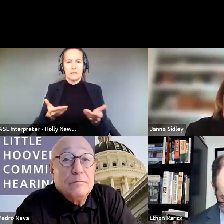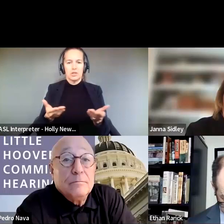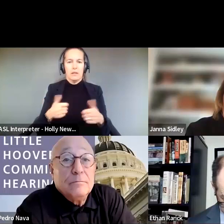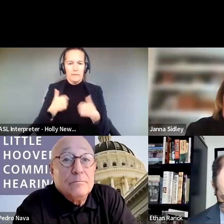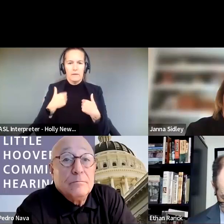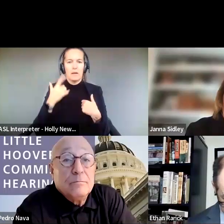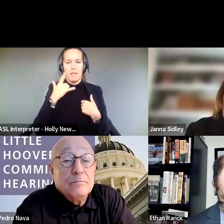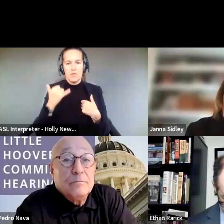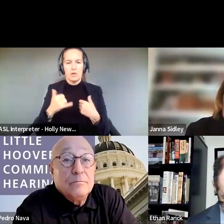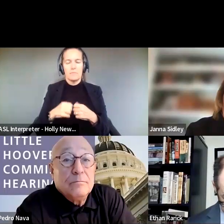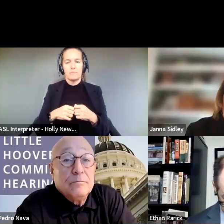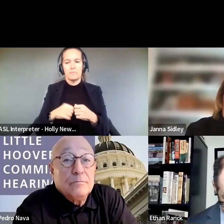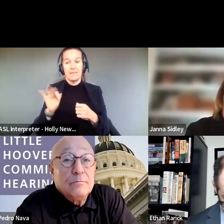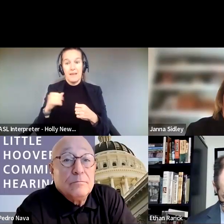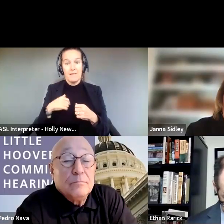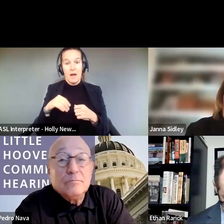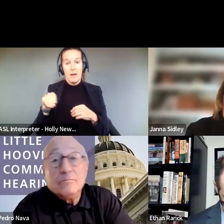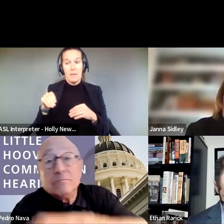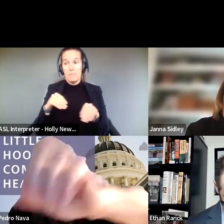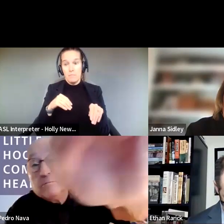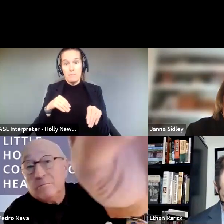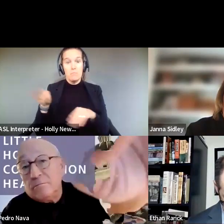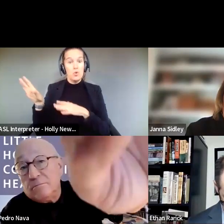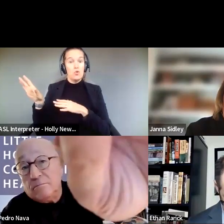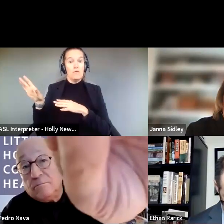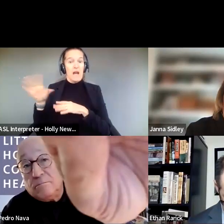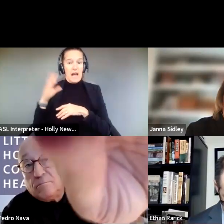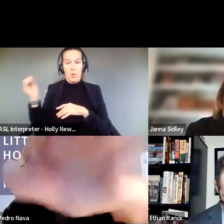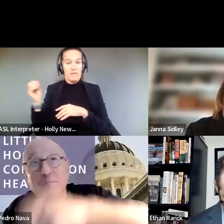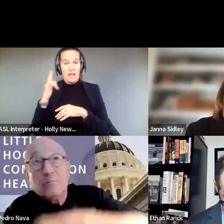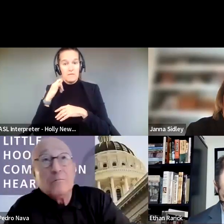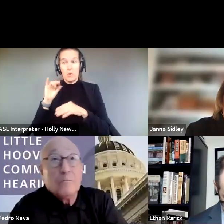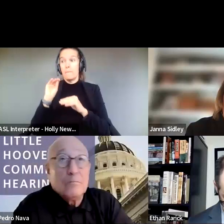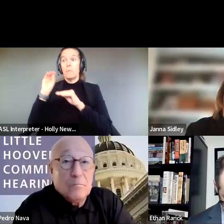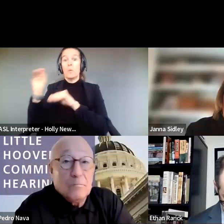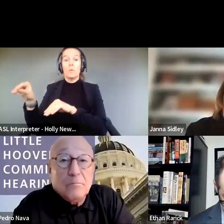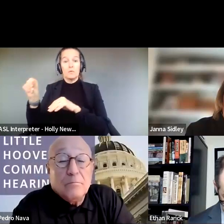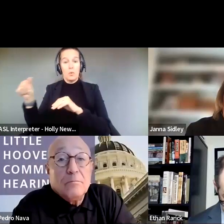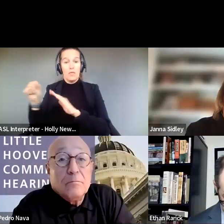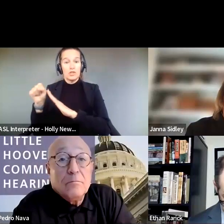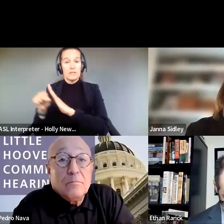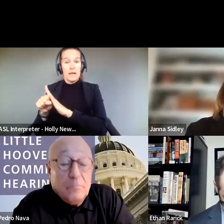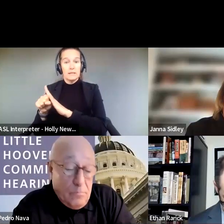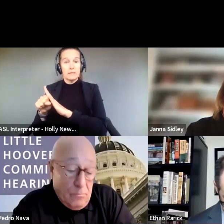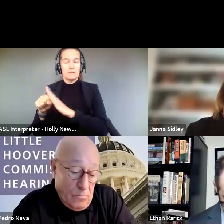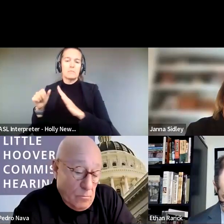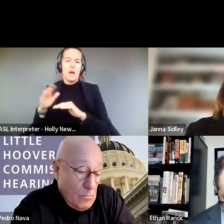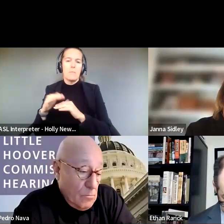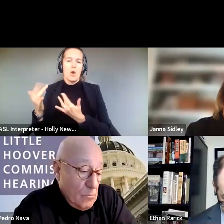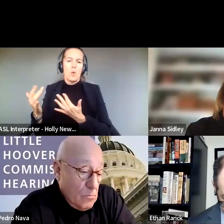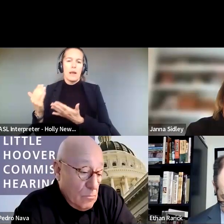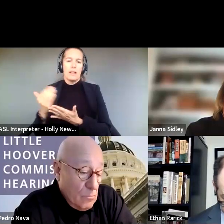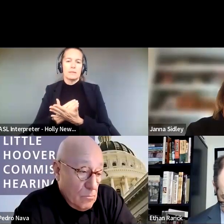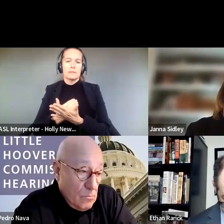live in California. If I move out of California and to any of these other states, I wind up on a waiting list and